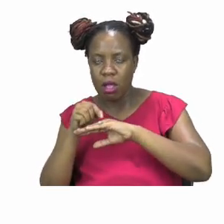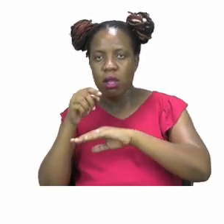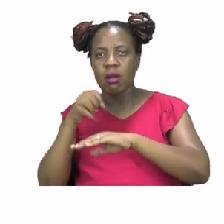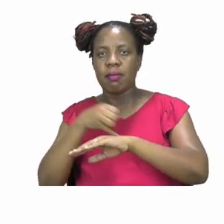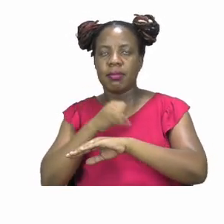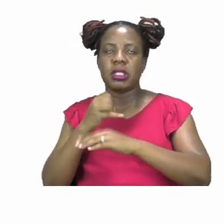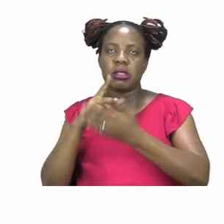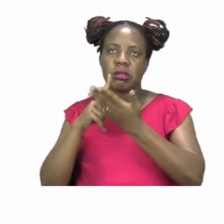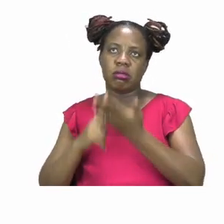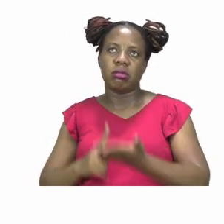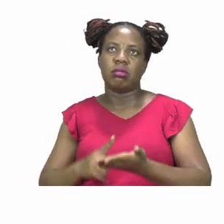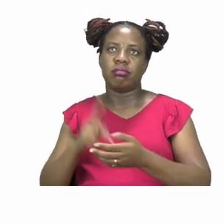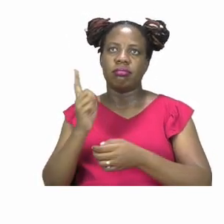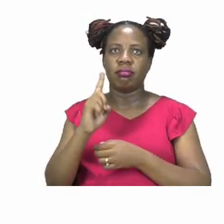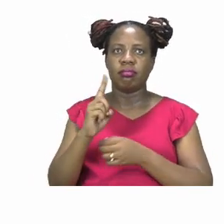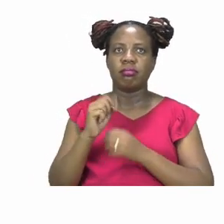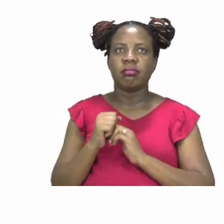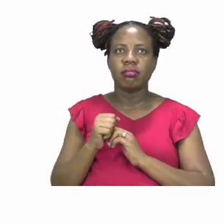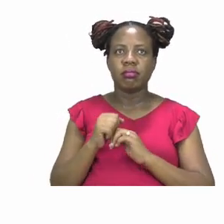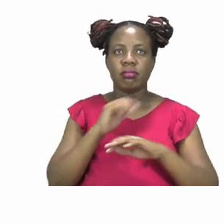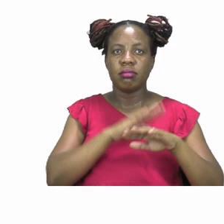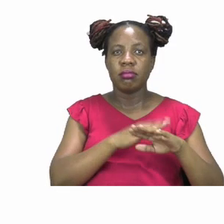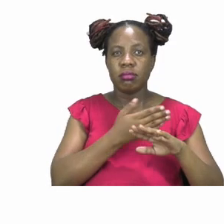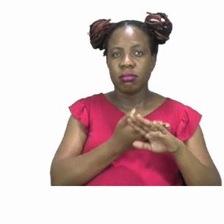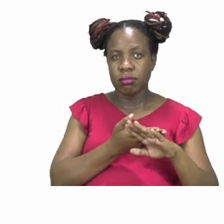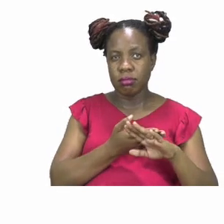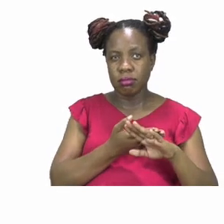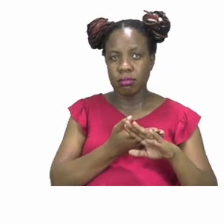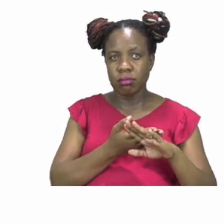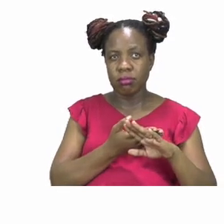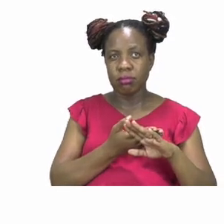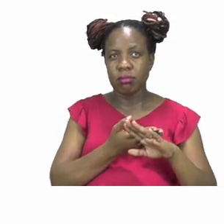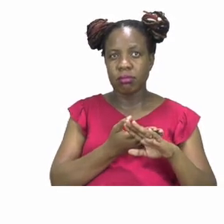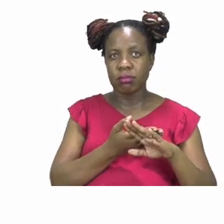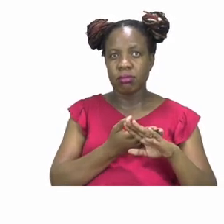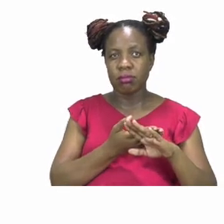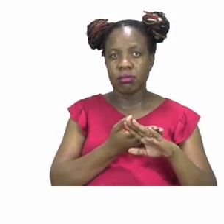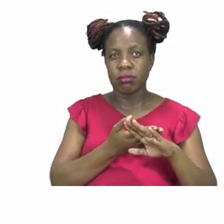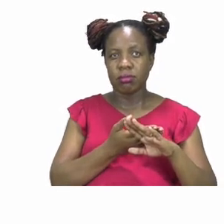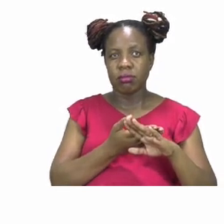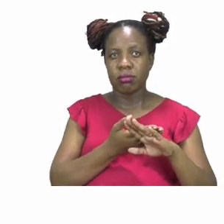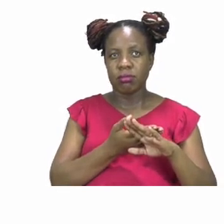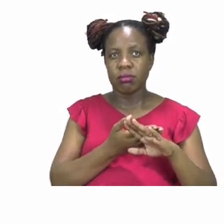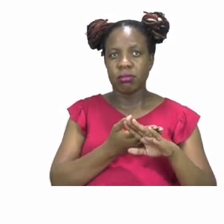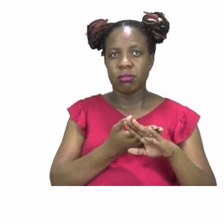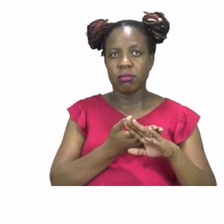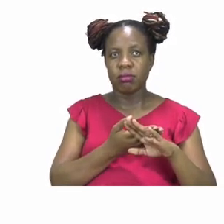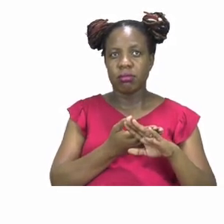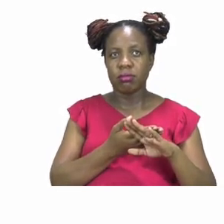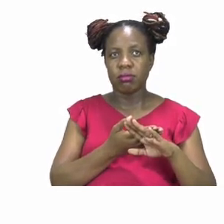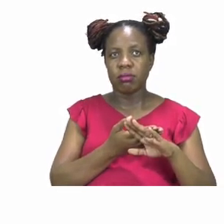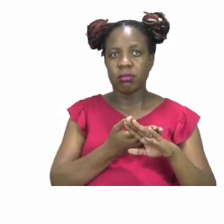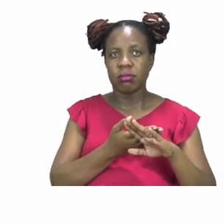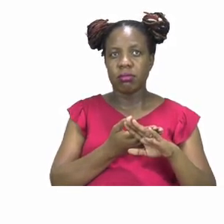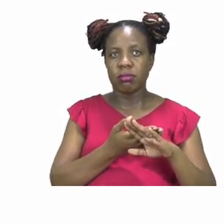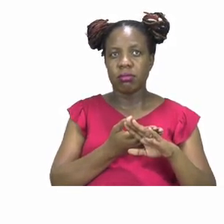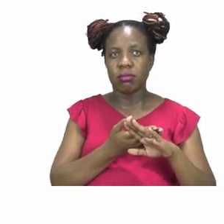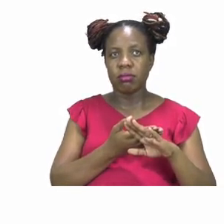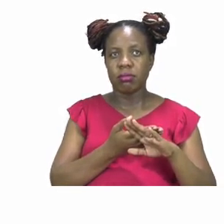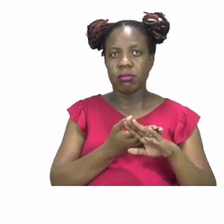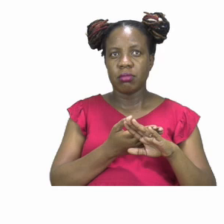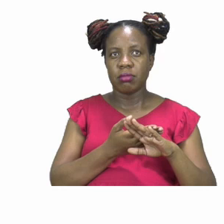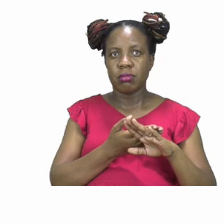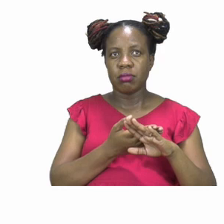example. Now the number in the first column where it says number,